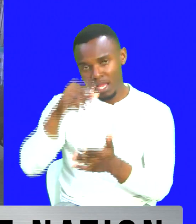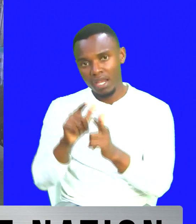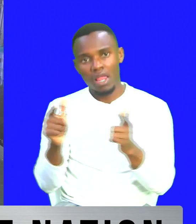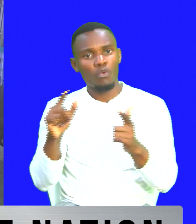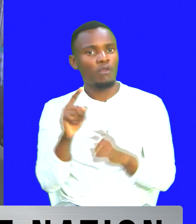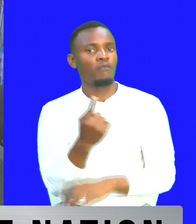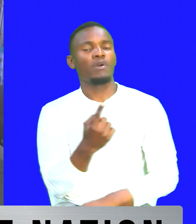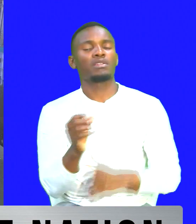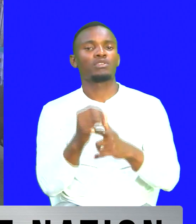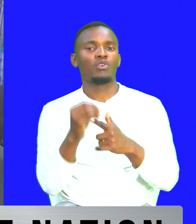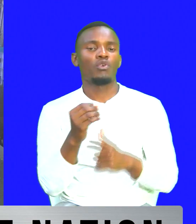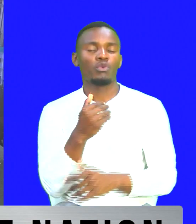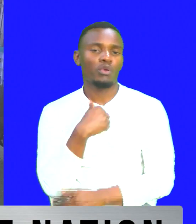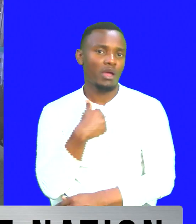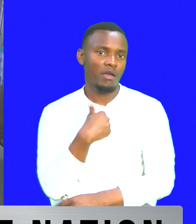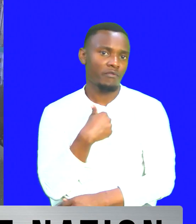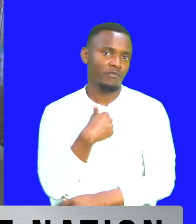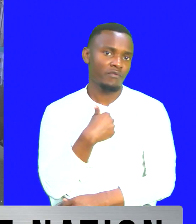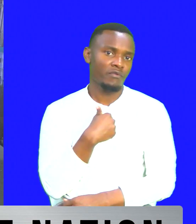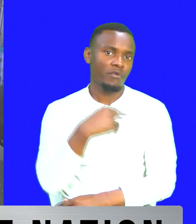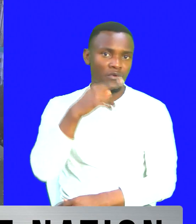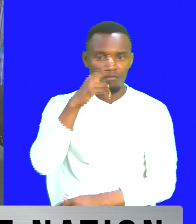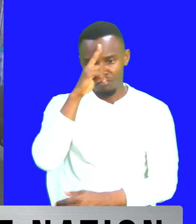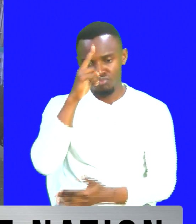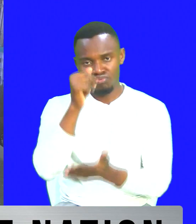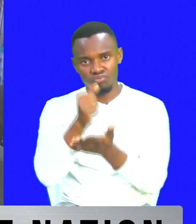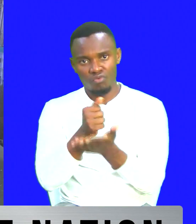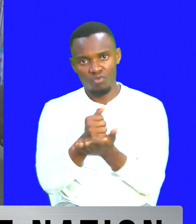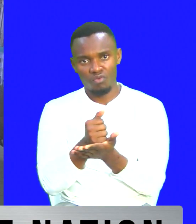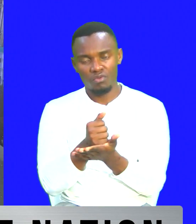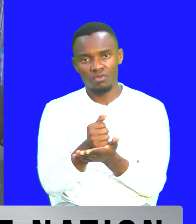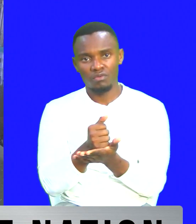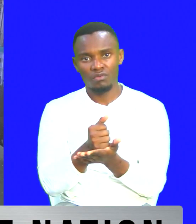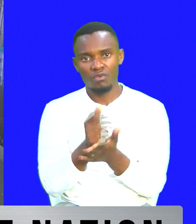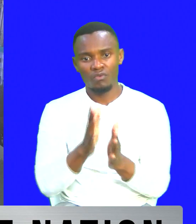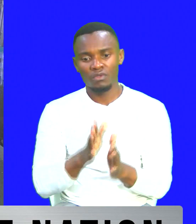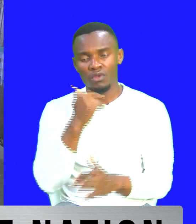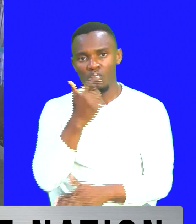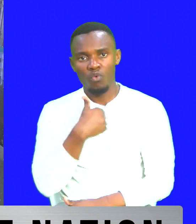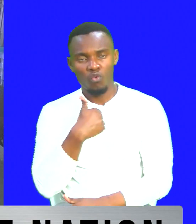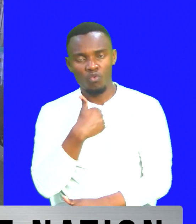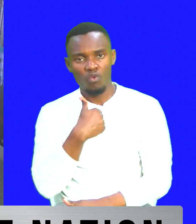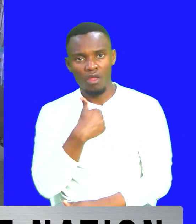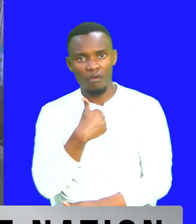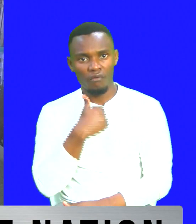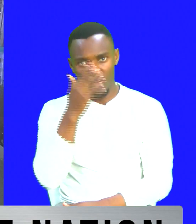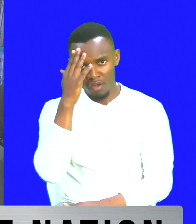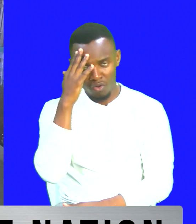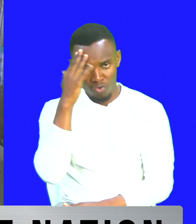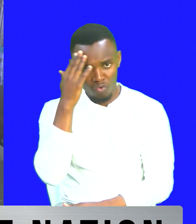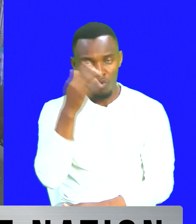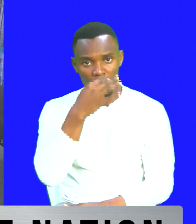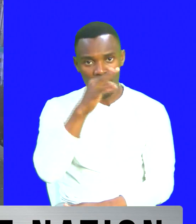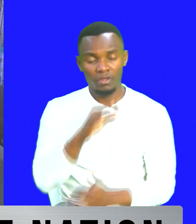there troops, there are soldiers that know French? Well, I don't know the criteria that was used to choose the